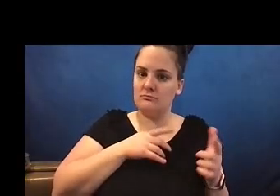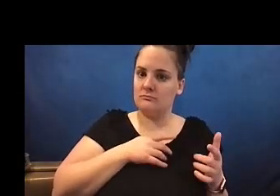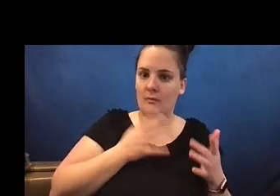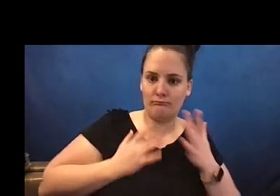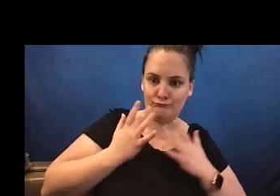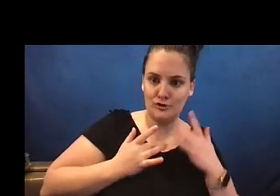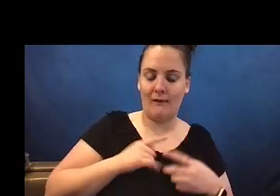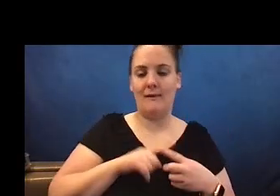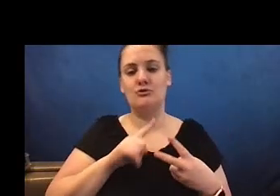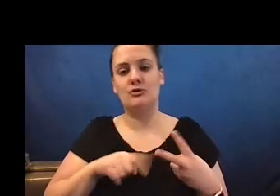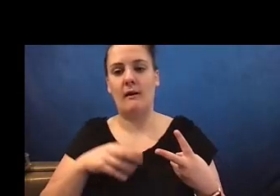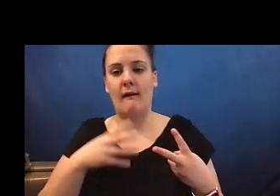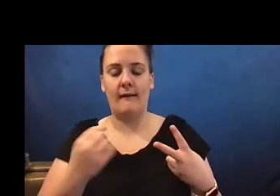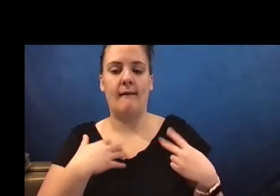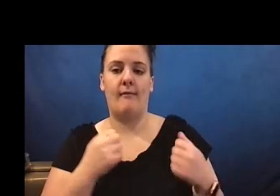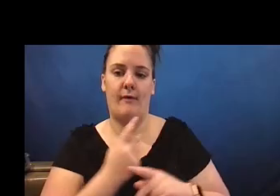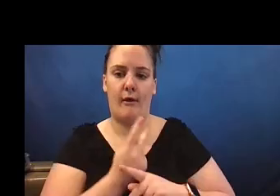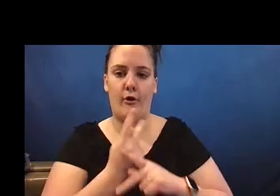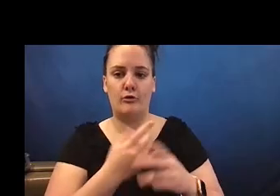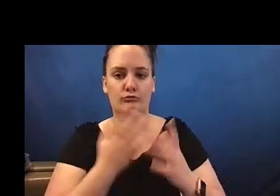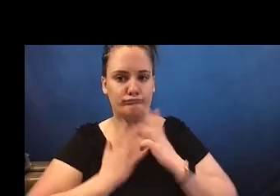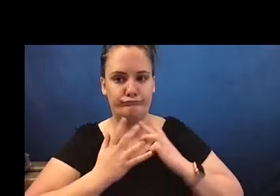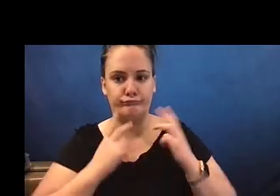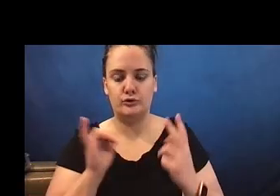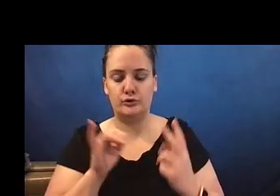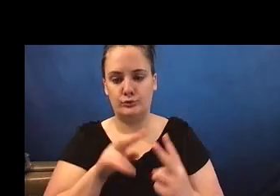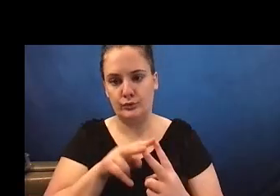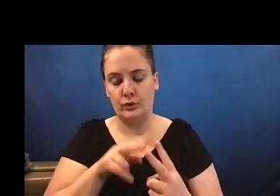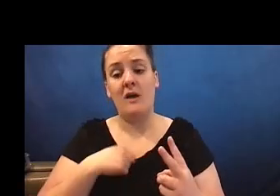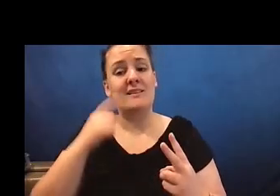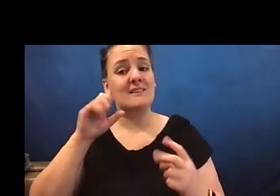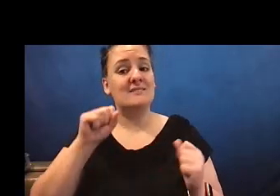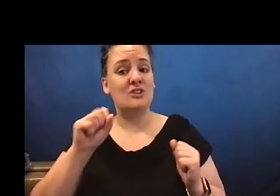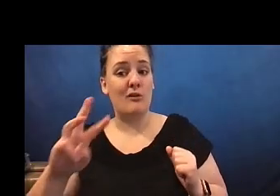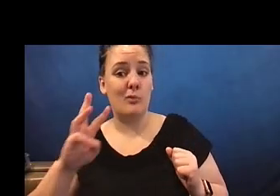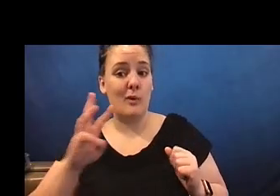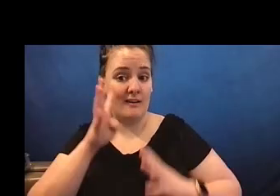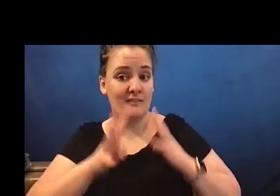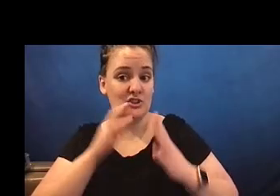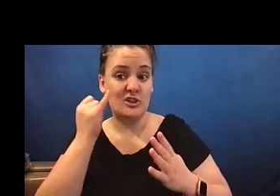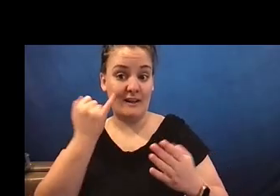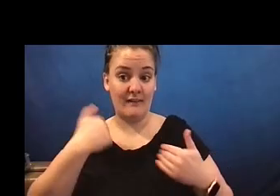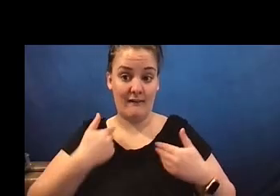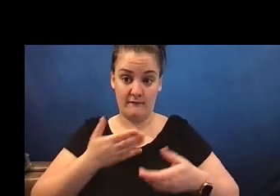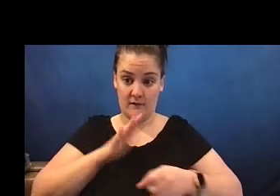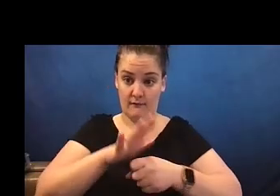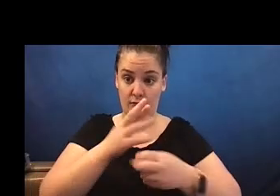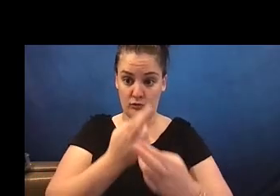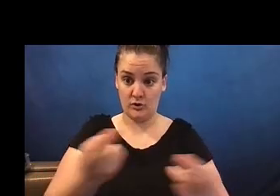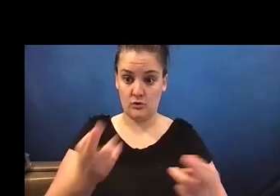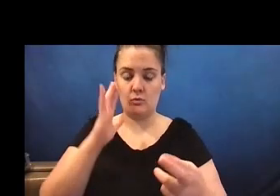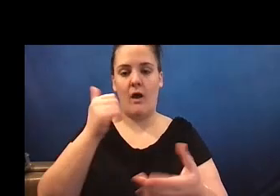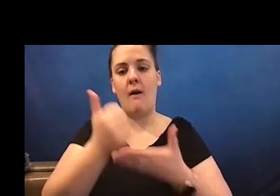I think the Office of eHealth Innovation, if it were, given the resources, could help us tackle